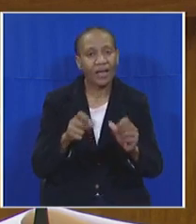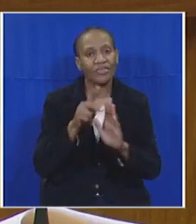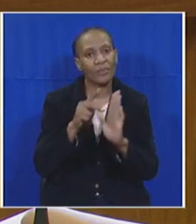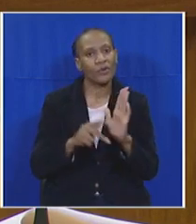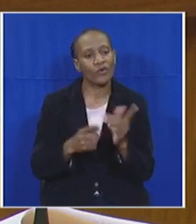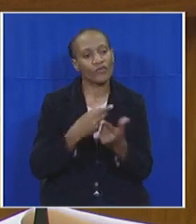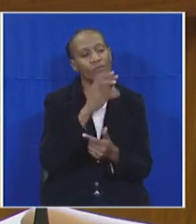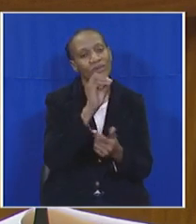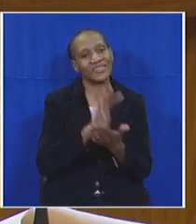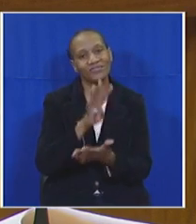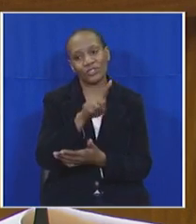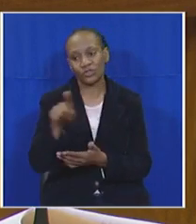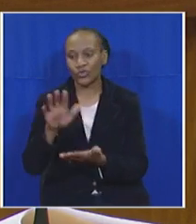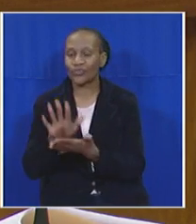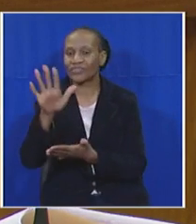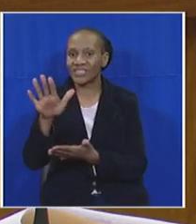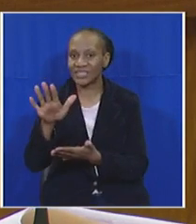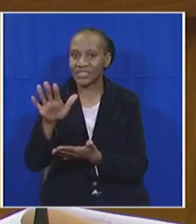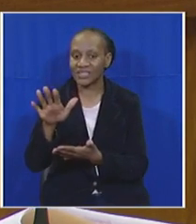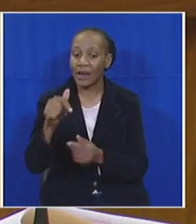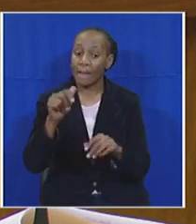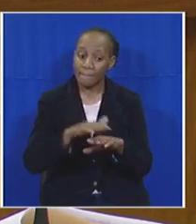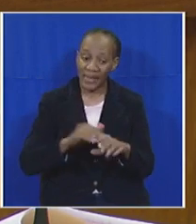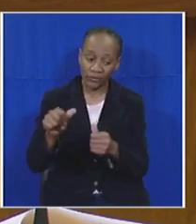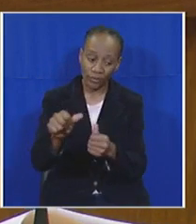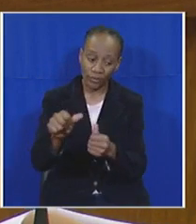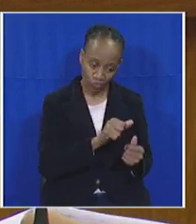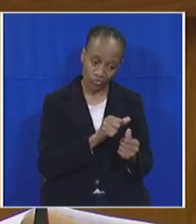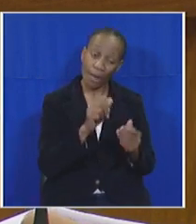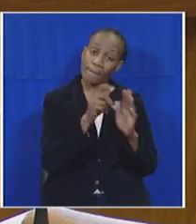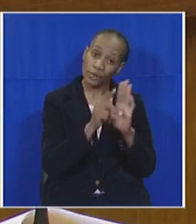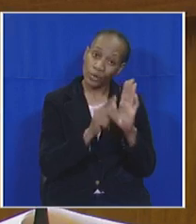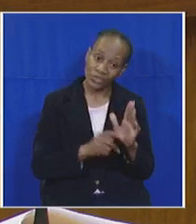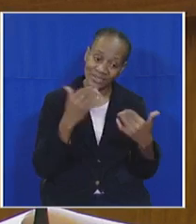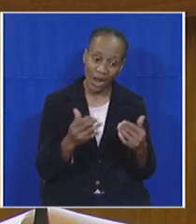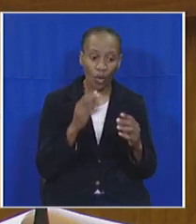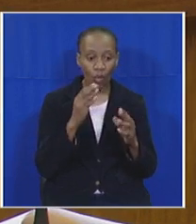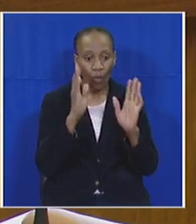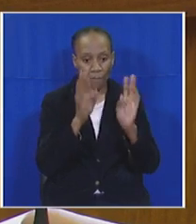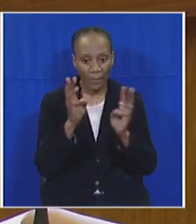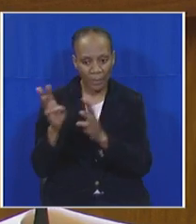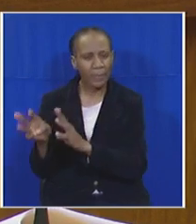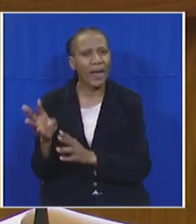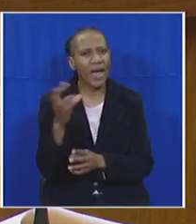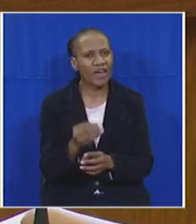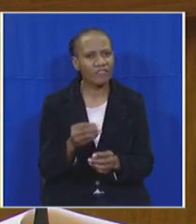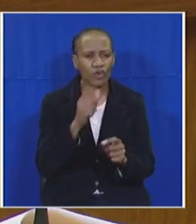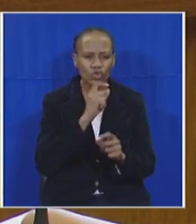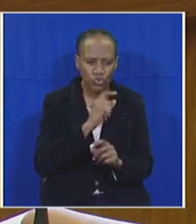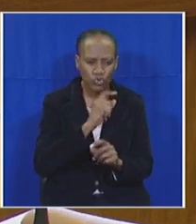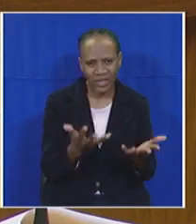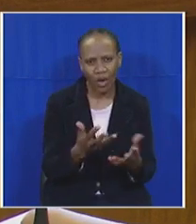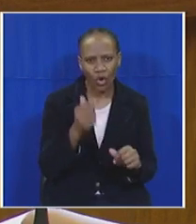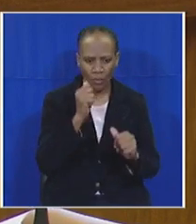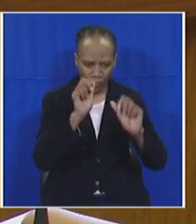from 2014-2015. The back-to-basics approach is centered on 5 pillars, which will be utilized to monitor